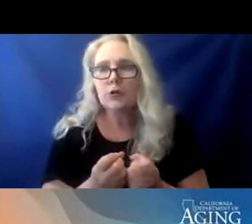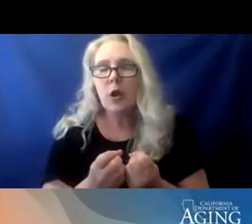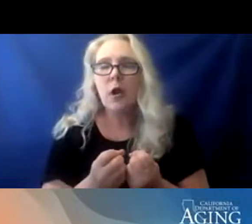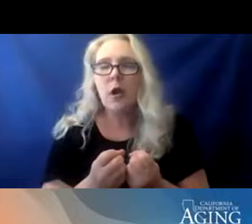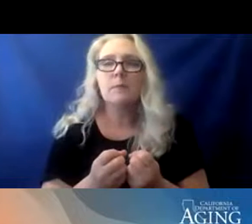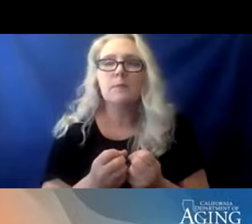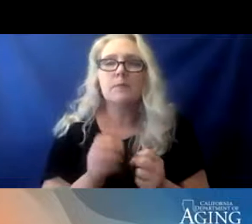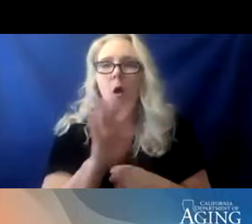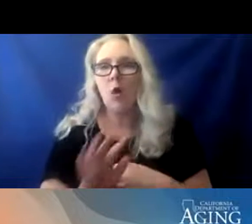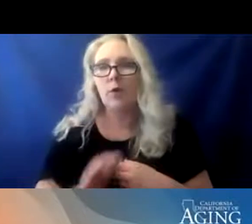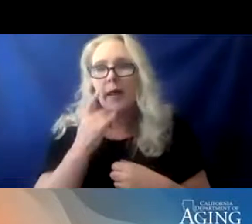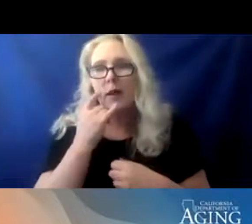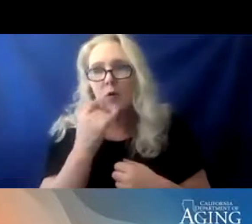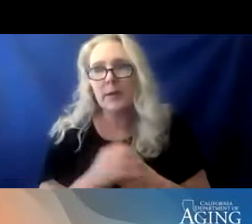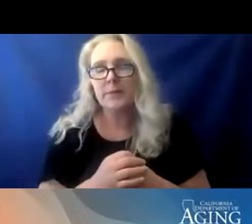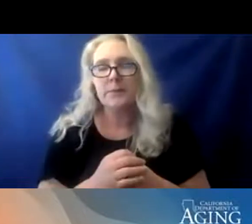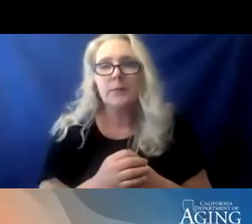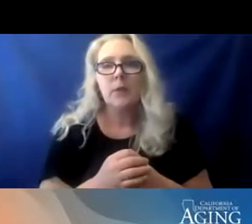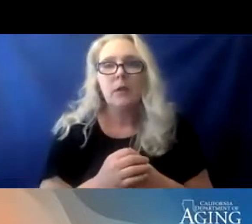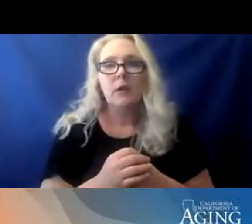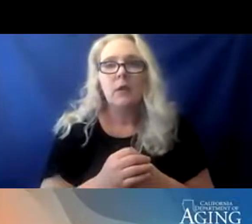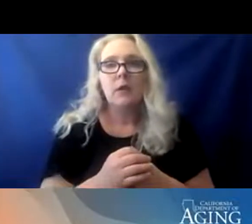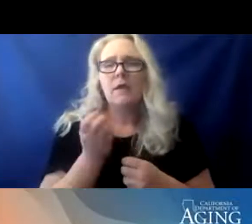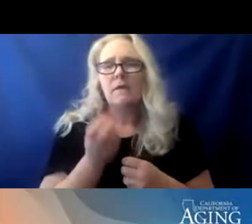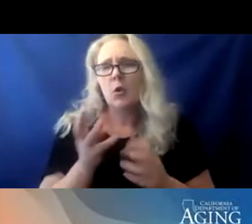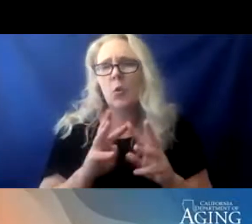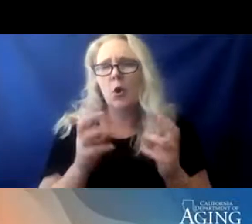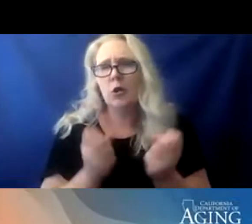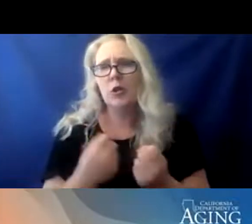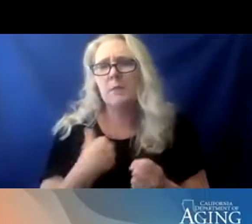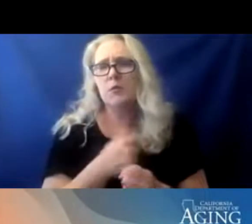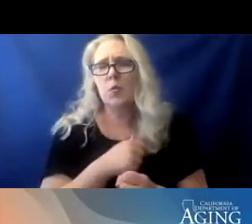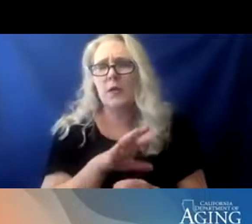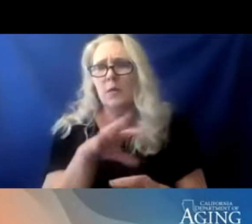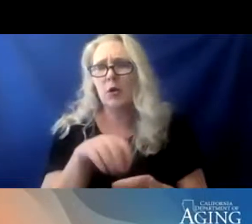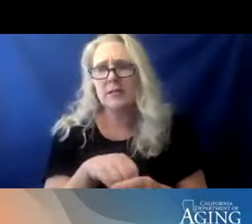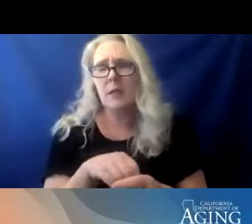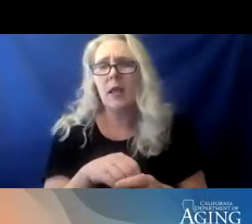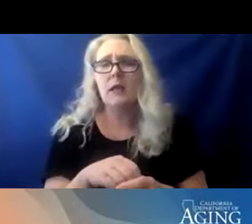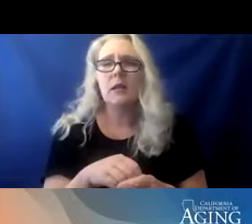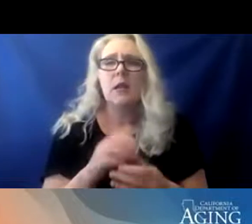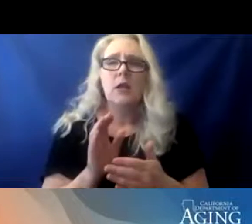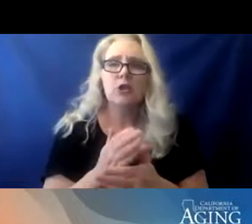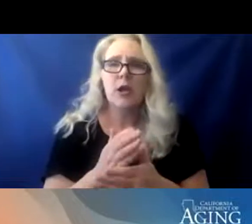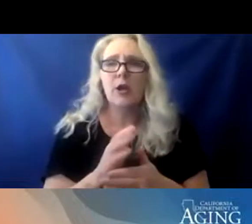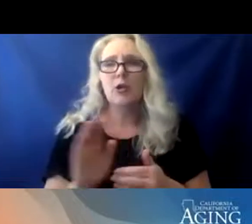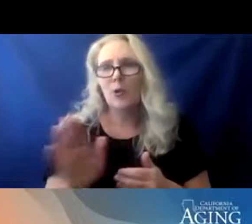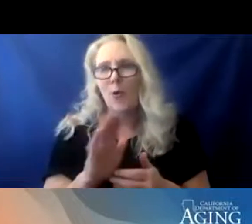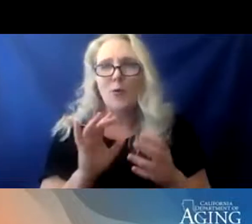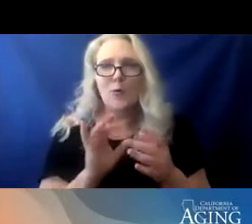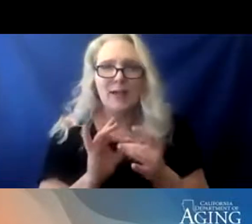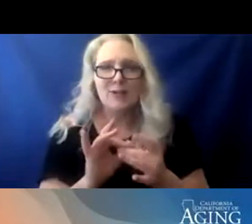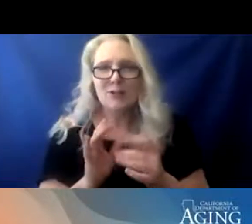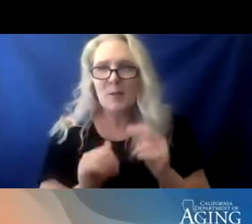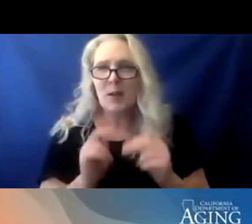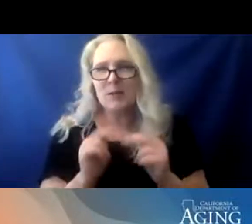California. I'll go through a few of those workshops that we've participated in and share some of the relationships we've been building. Earlier